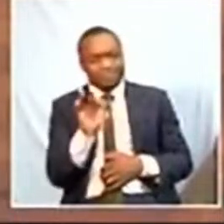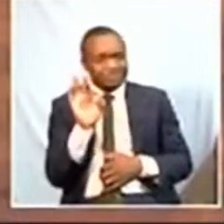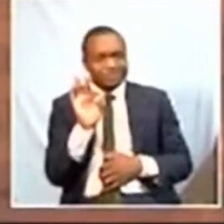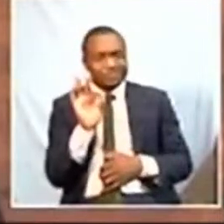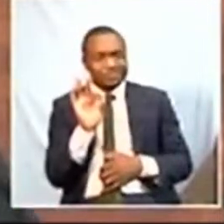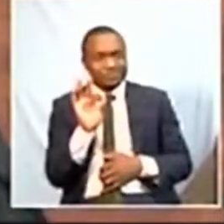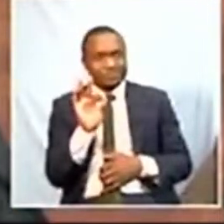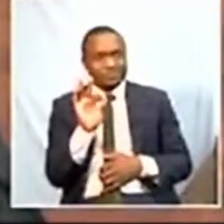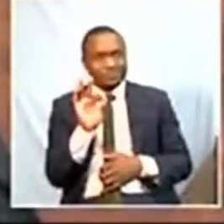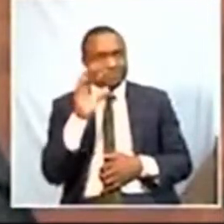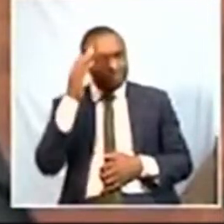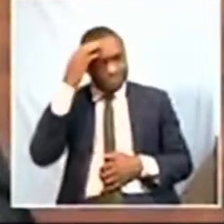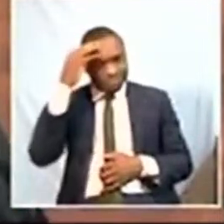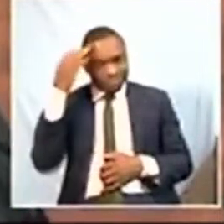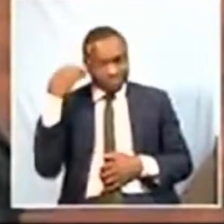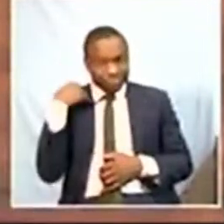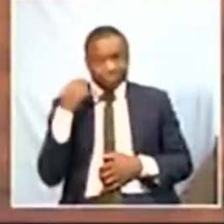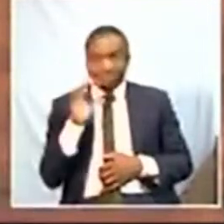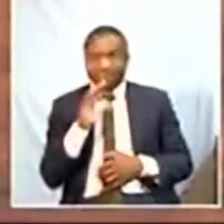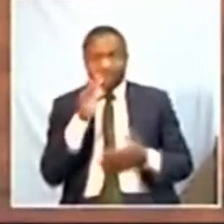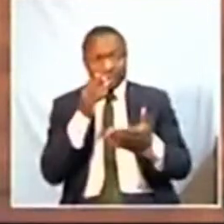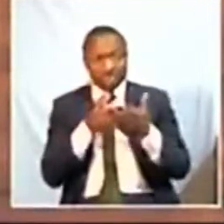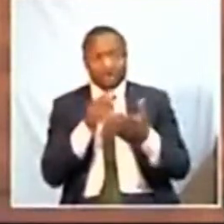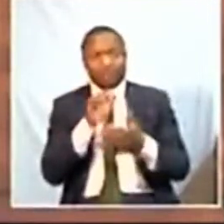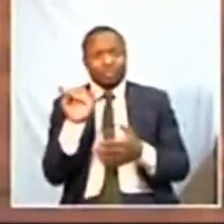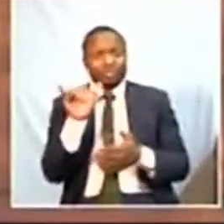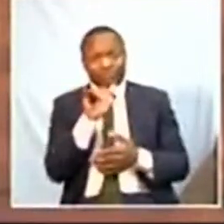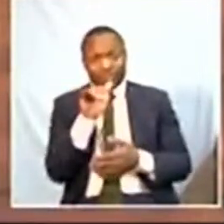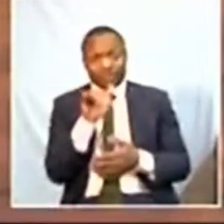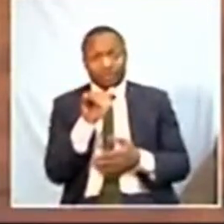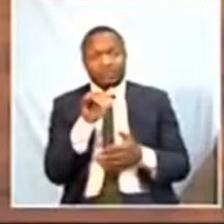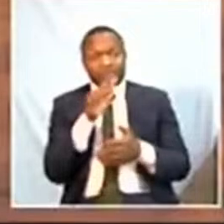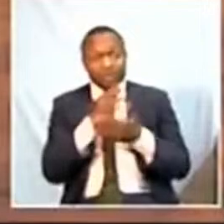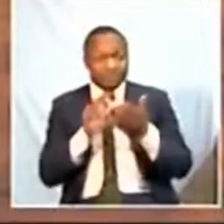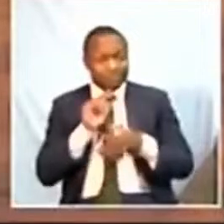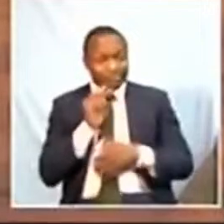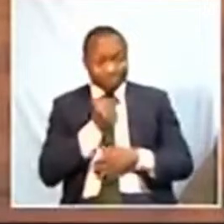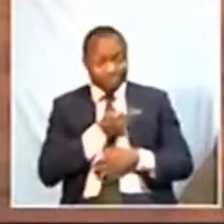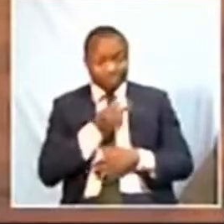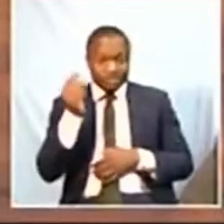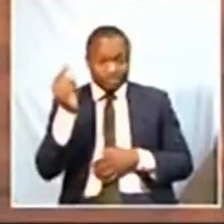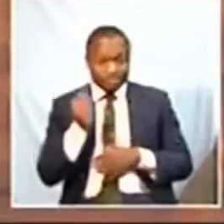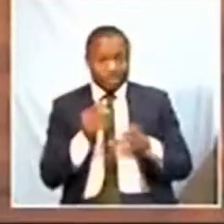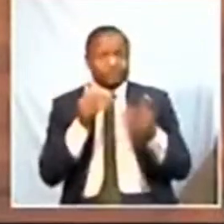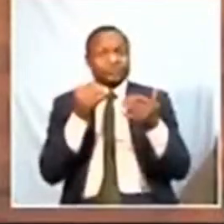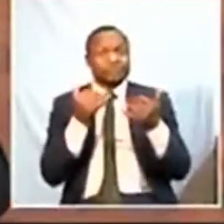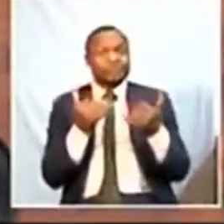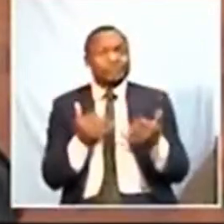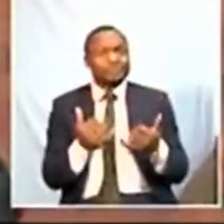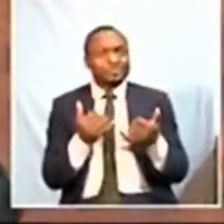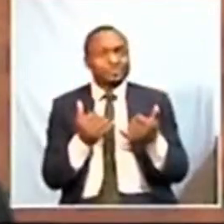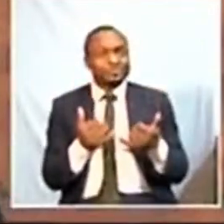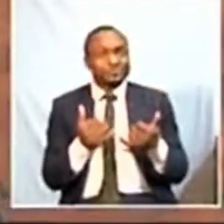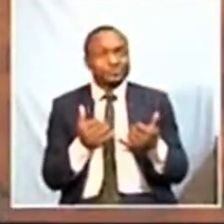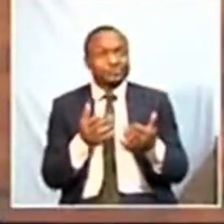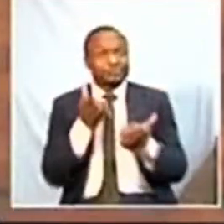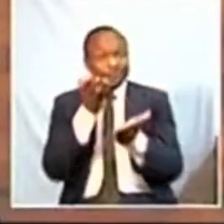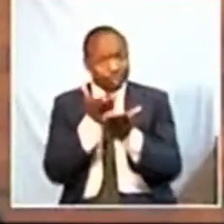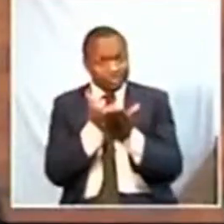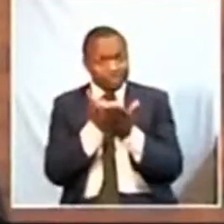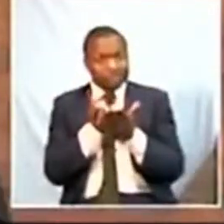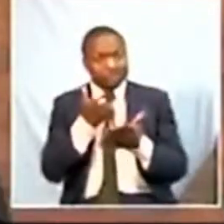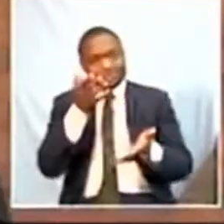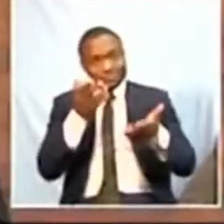particular office. I believe these are standards, those of us who have come now, that we are set. So it's an appeal.